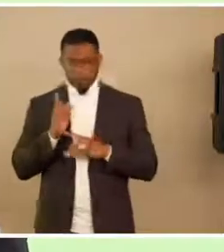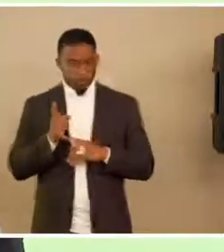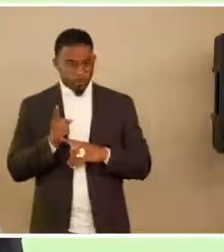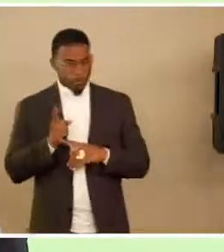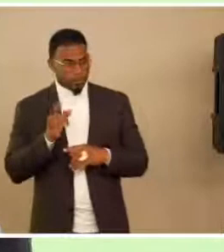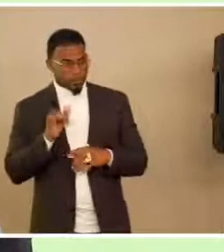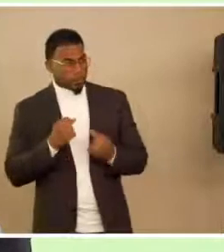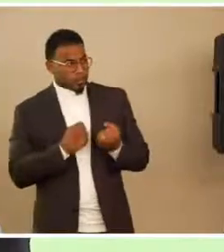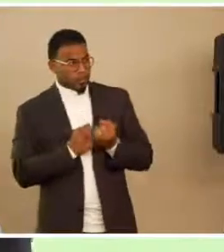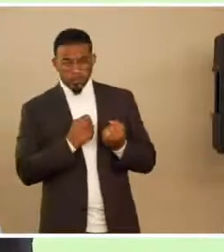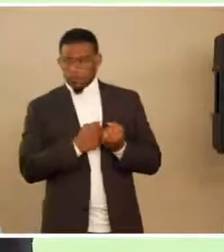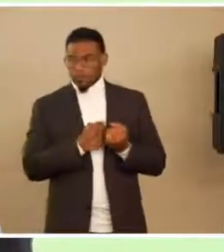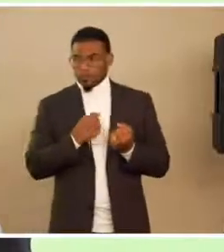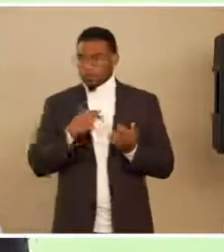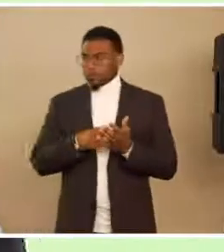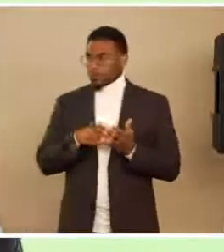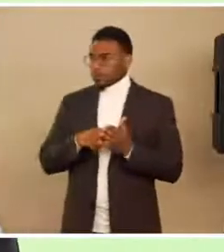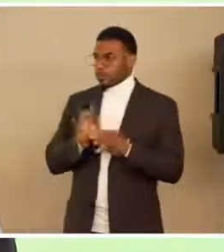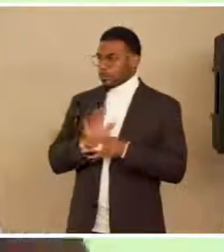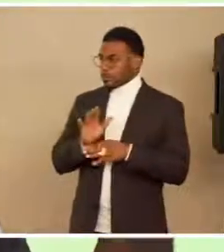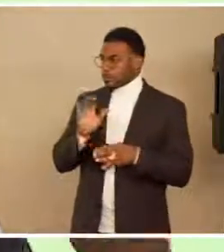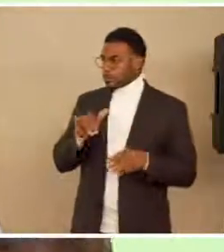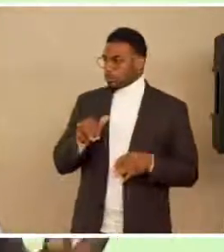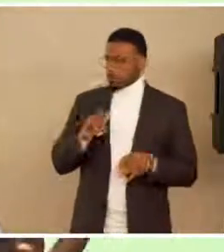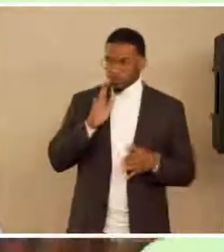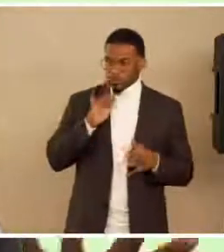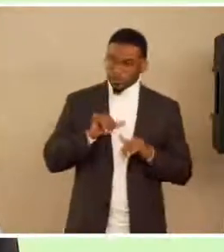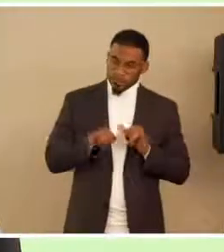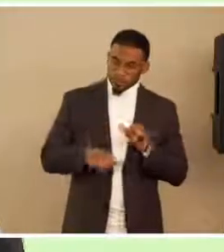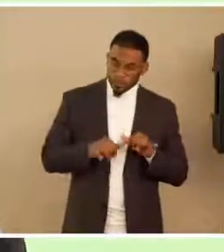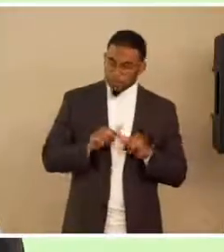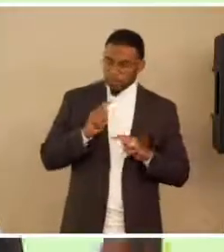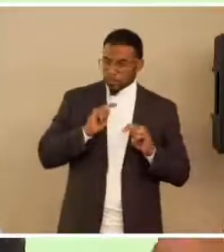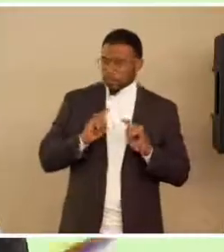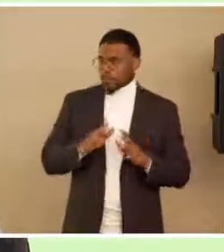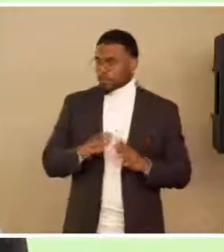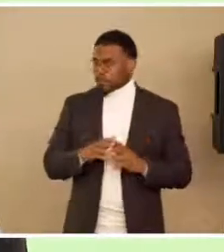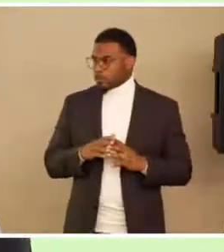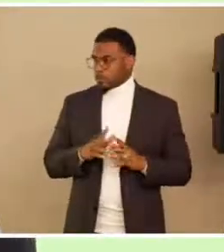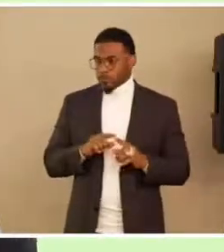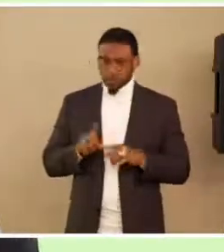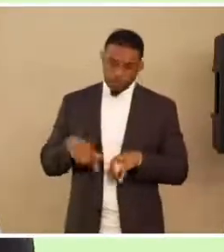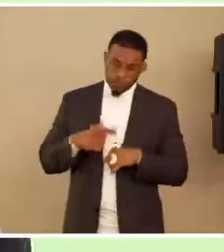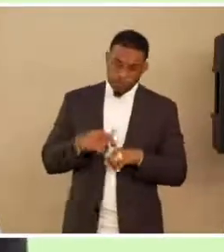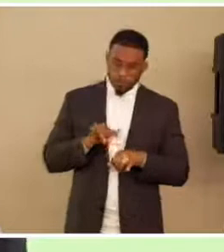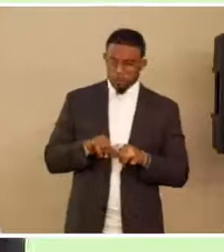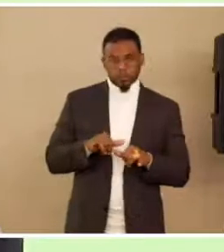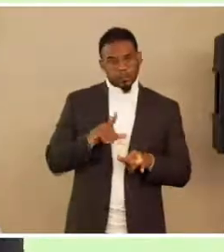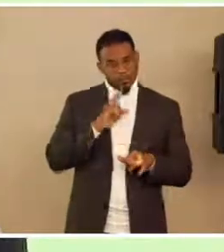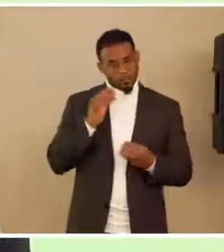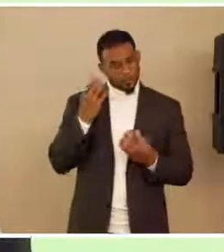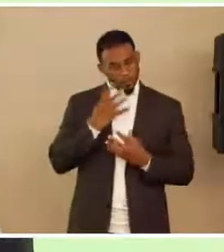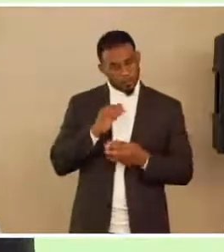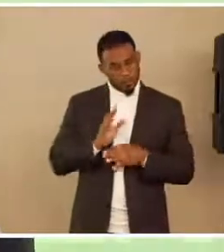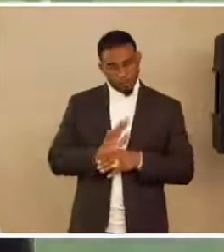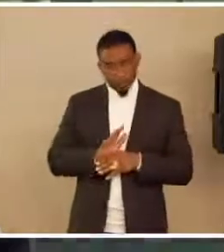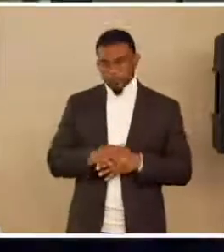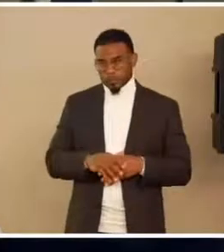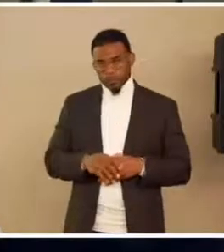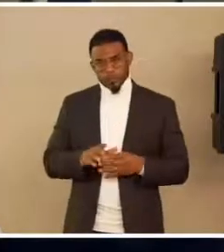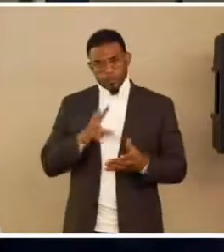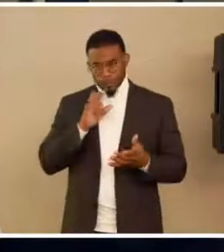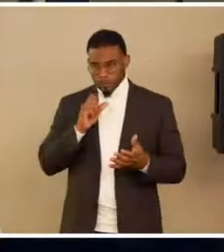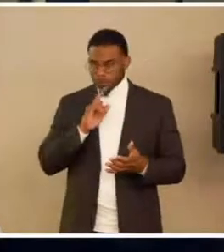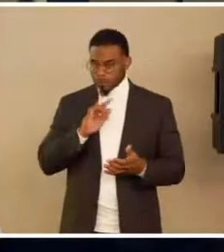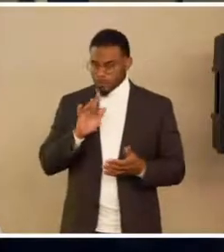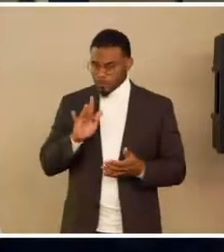moment, and they supported the movie so that it would stay in theaters as long as it stayed. And it is a beautiful movie. It's wonderful. And